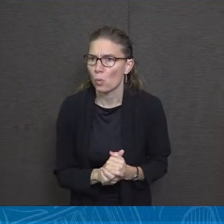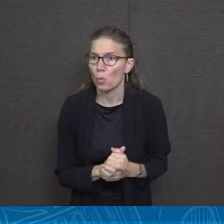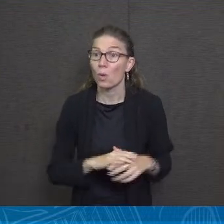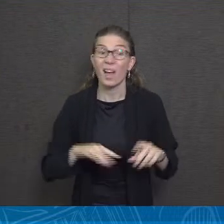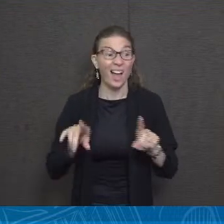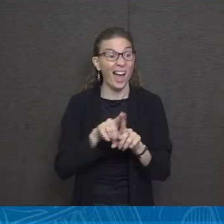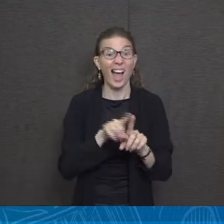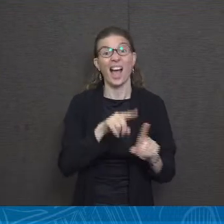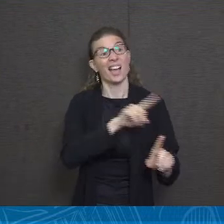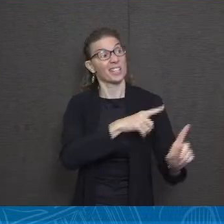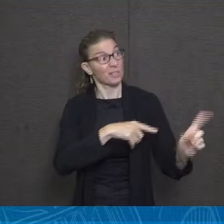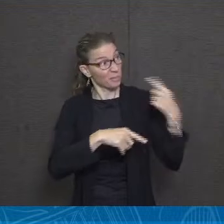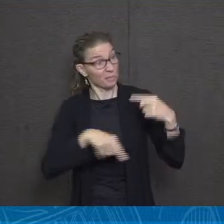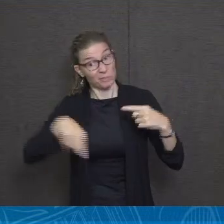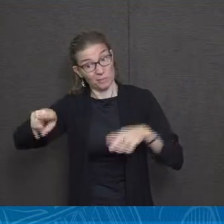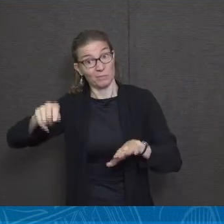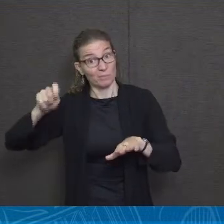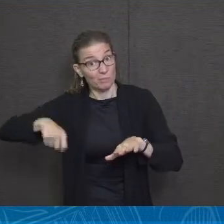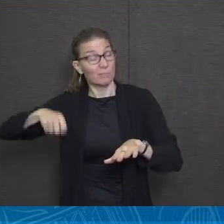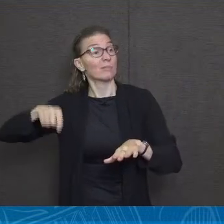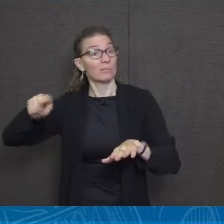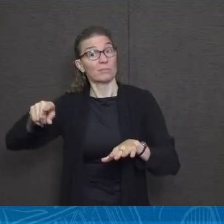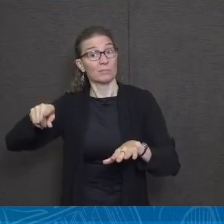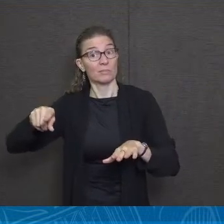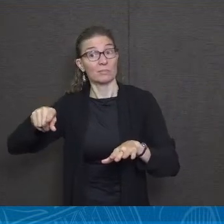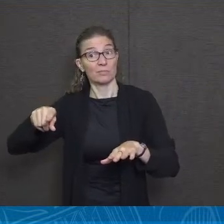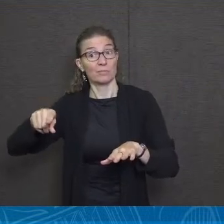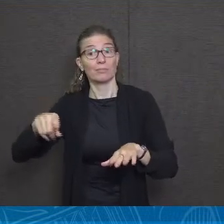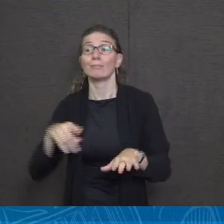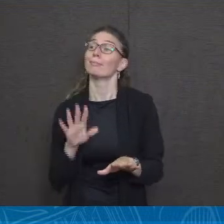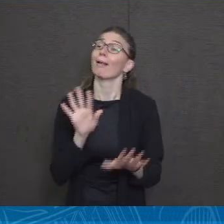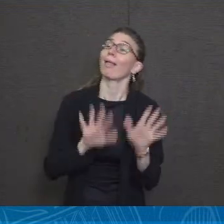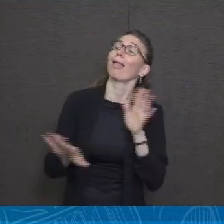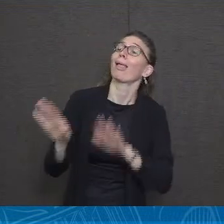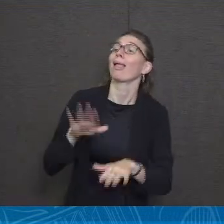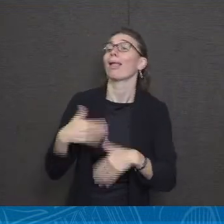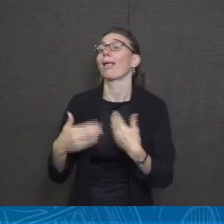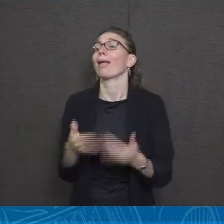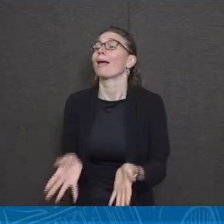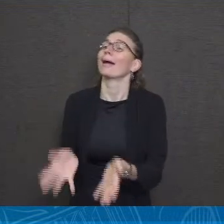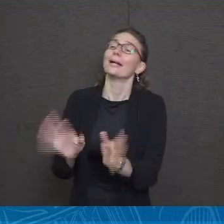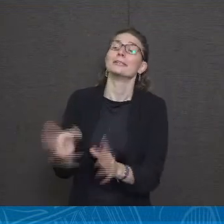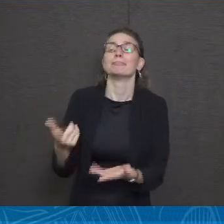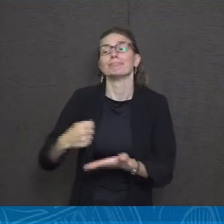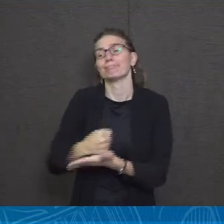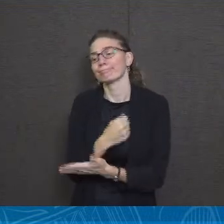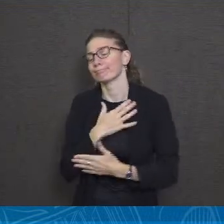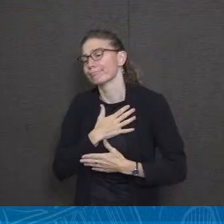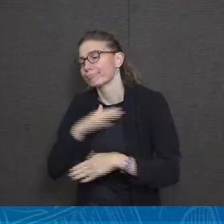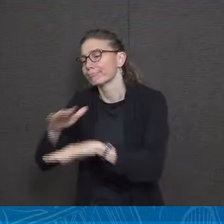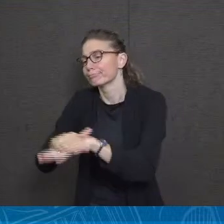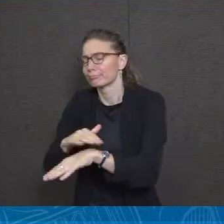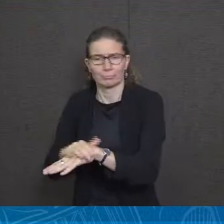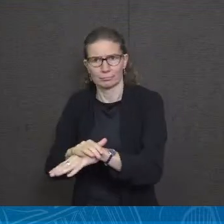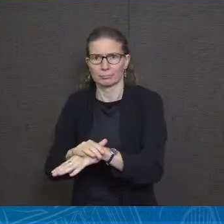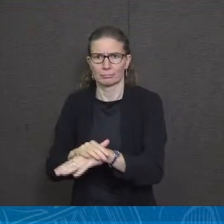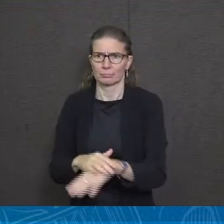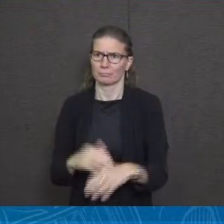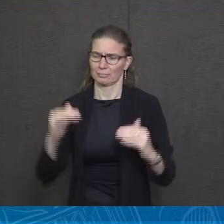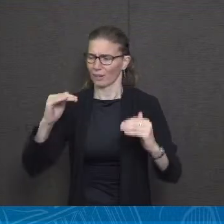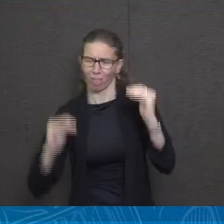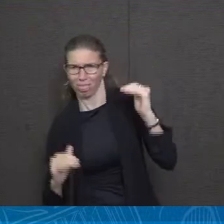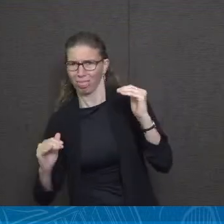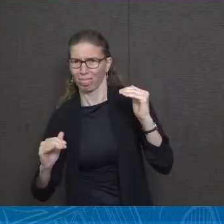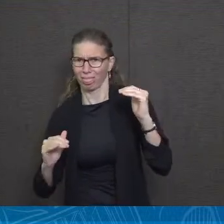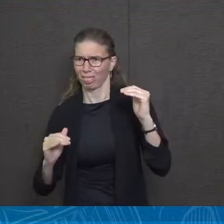quite an important one. And the fundamental issue that it is inequality that makes people vulnerable.